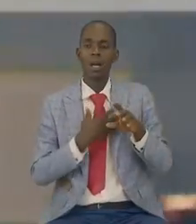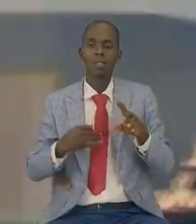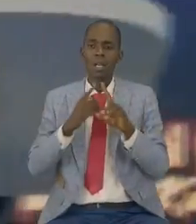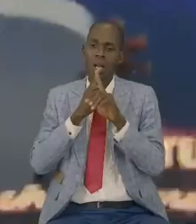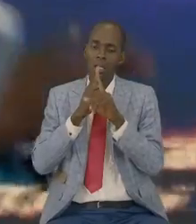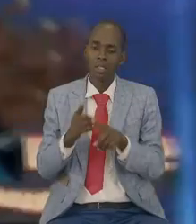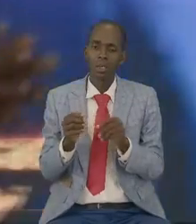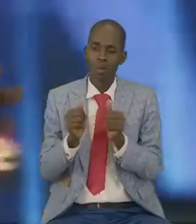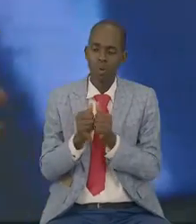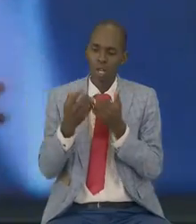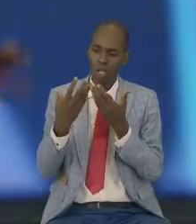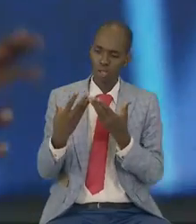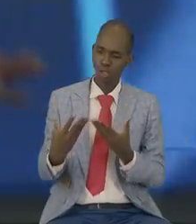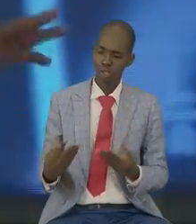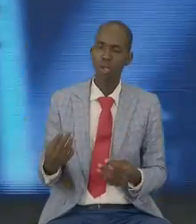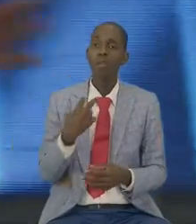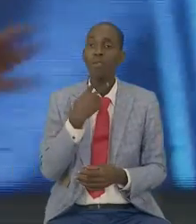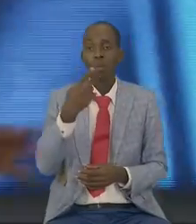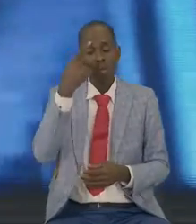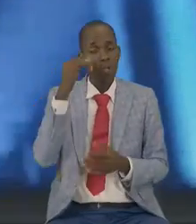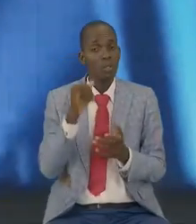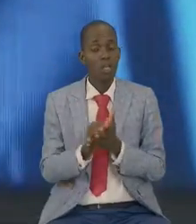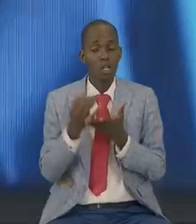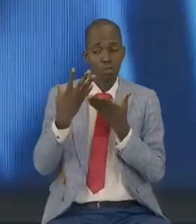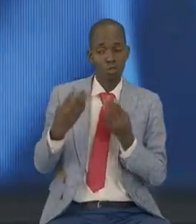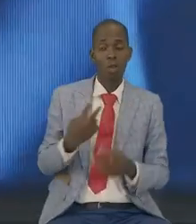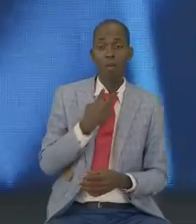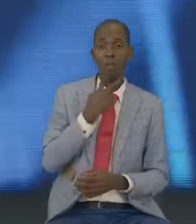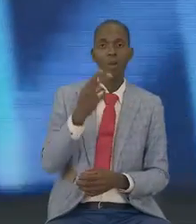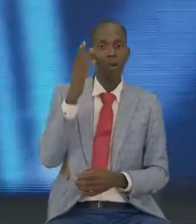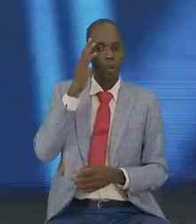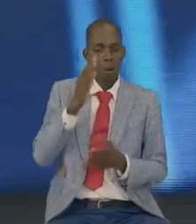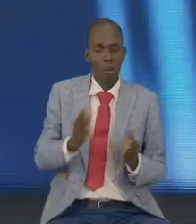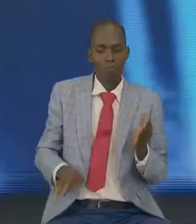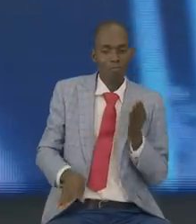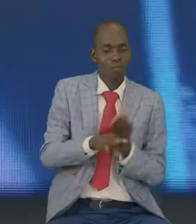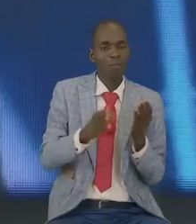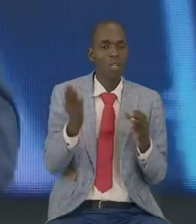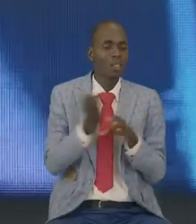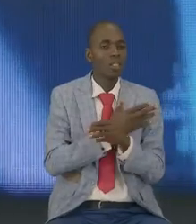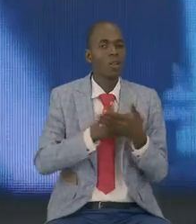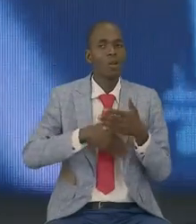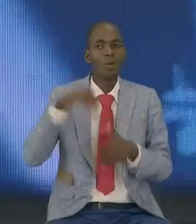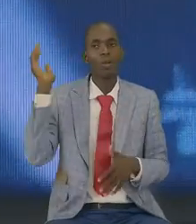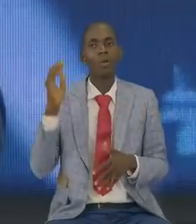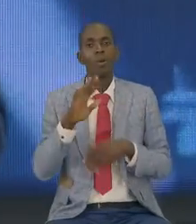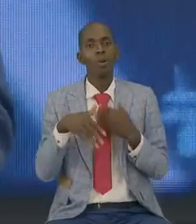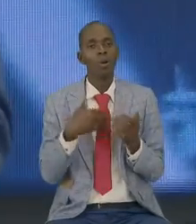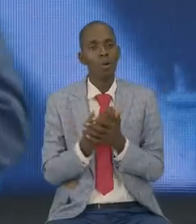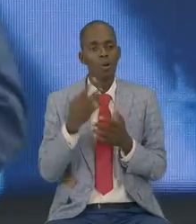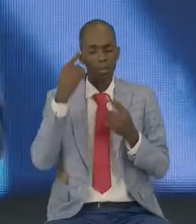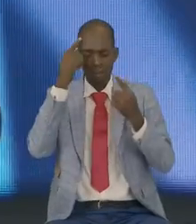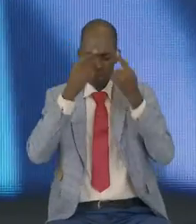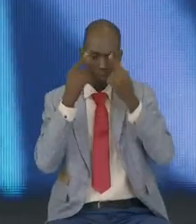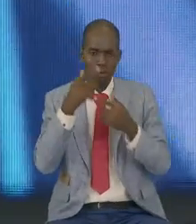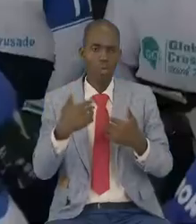voice, because the soft voice will drive away all those concerns that we have. Look at